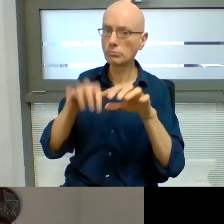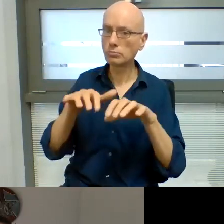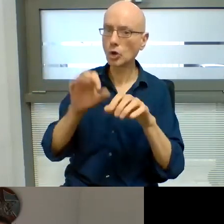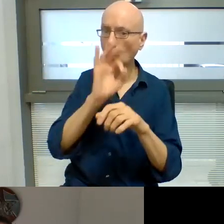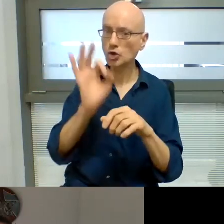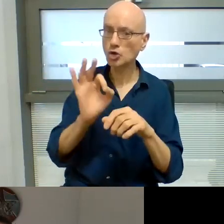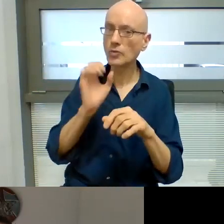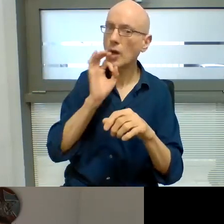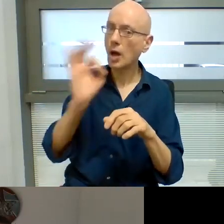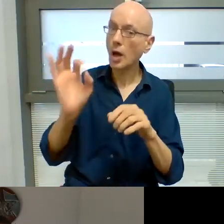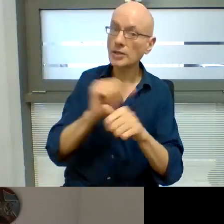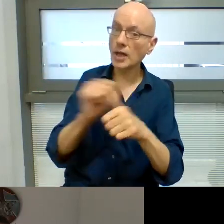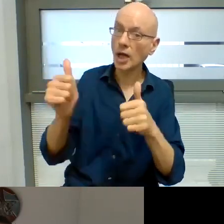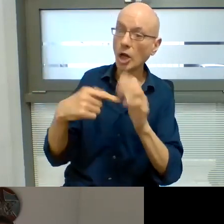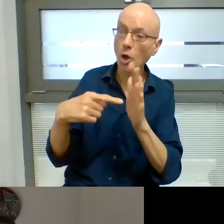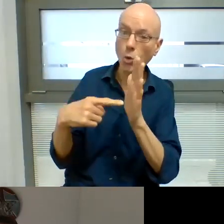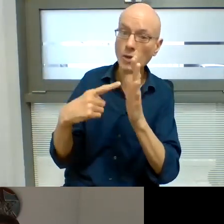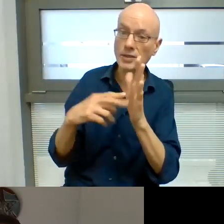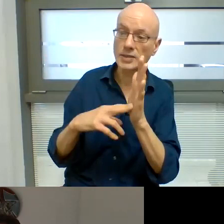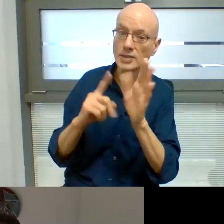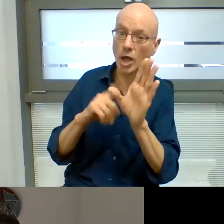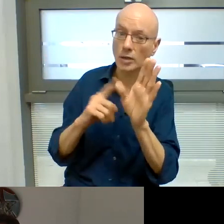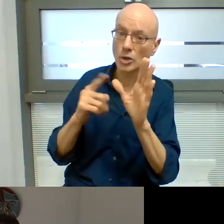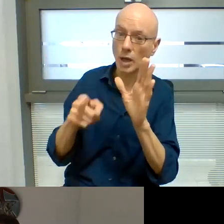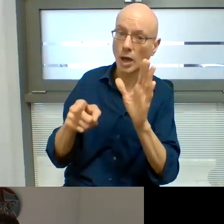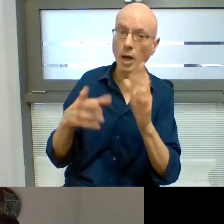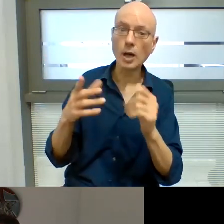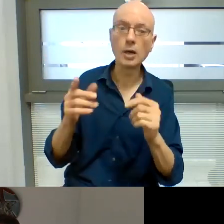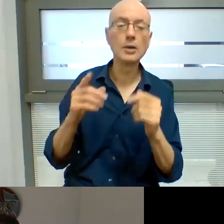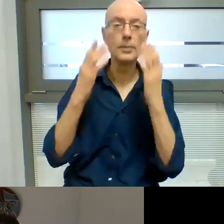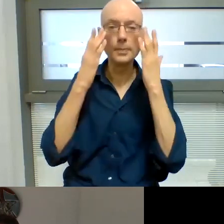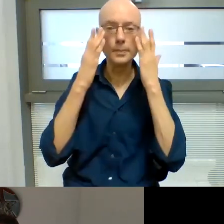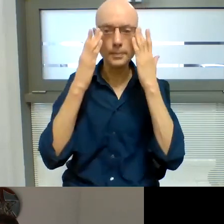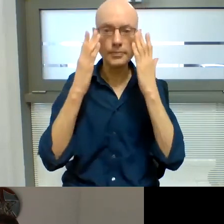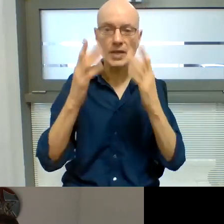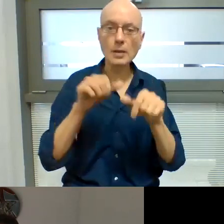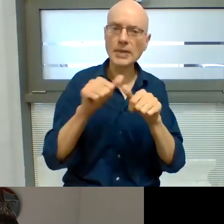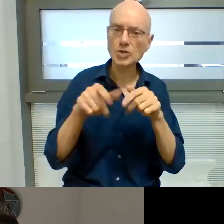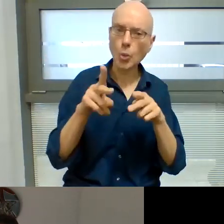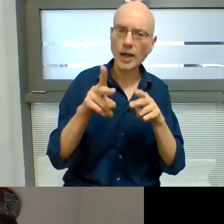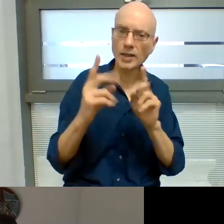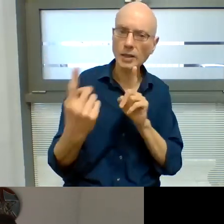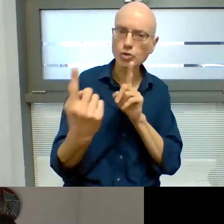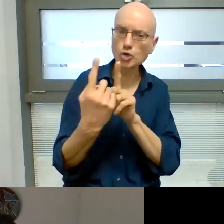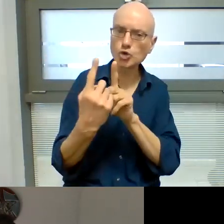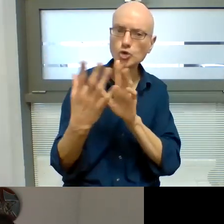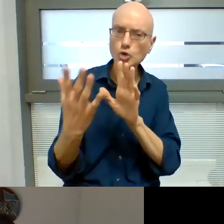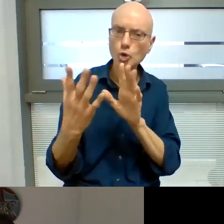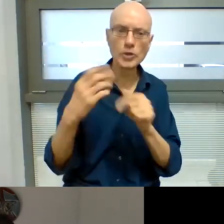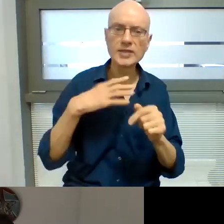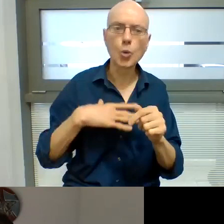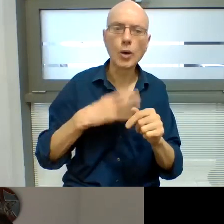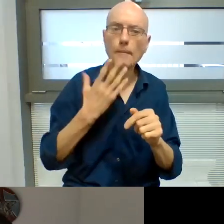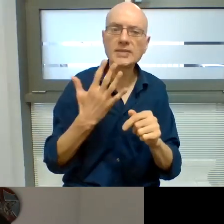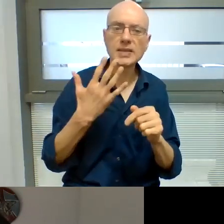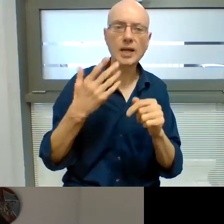Tanya, is there a better way to approach you, being interested or helpful without making a mistake, like opening the door for